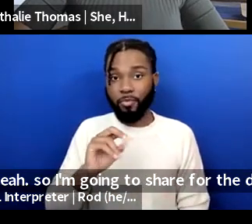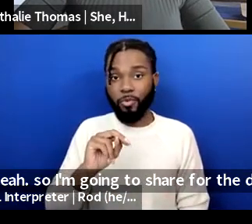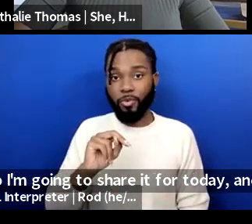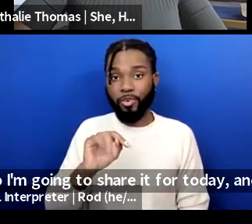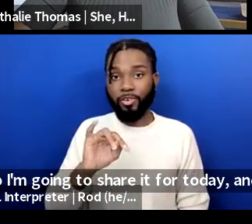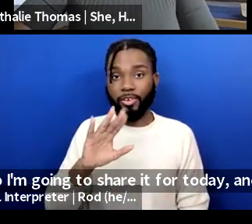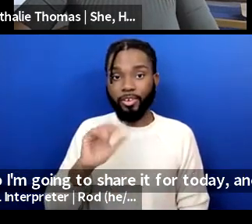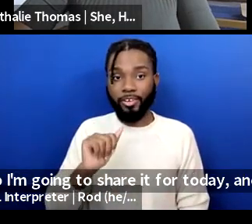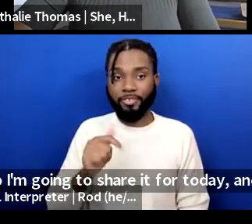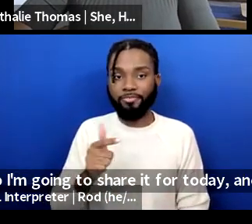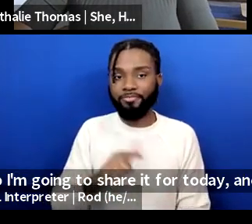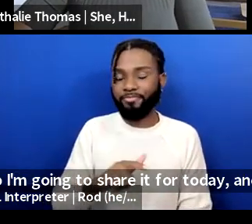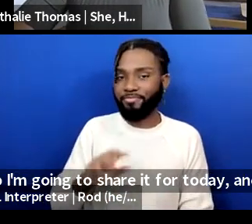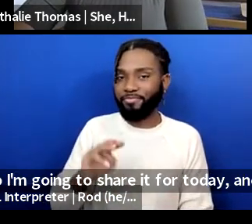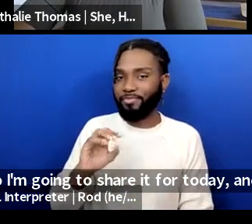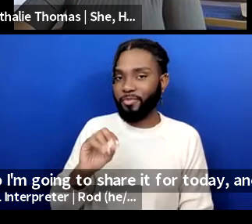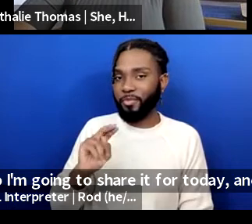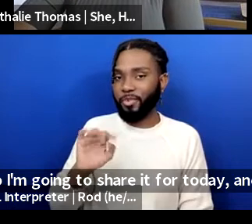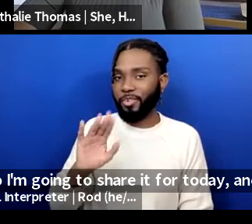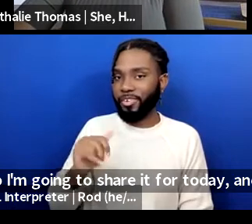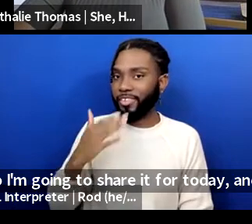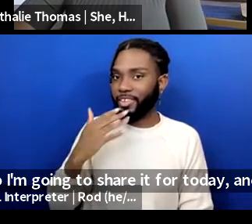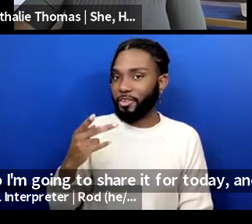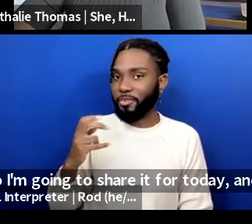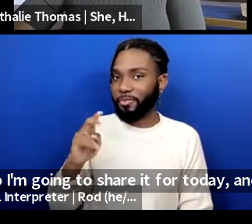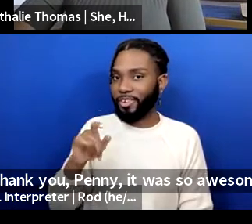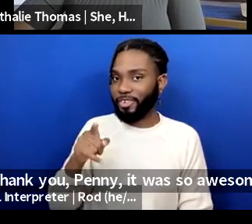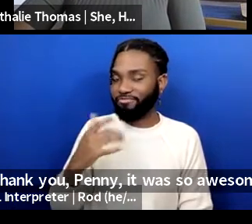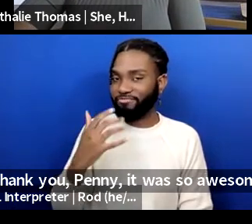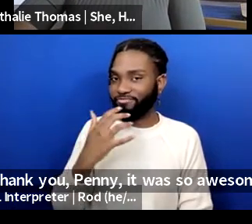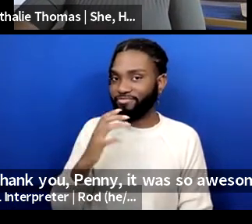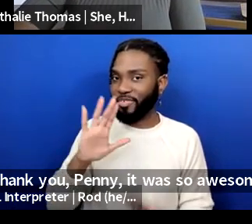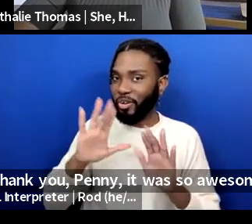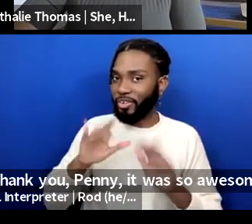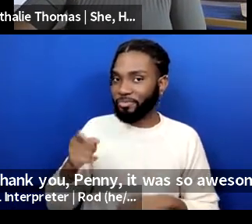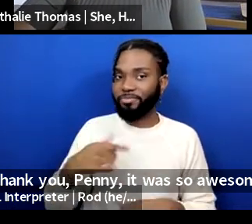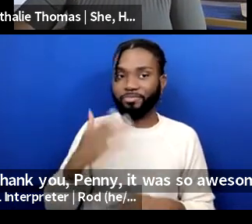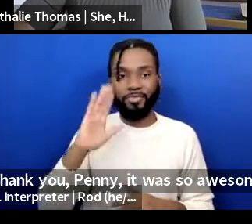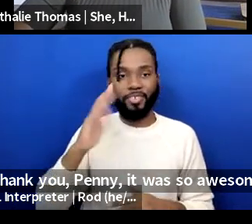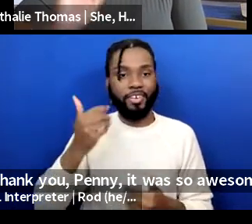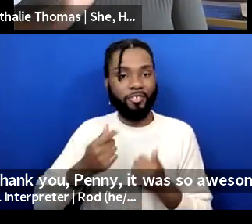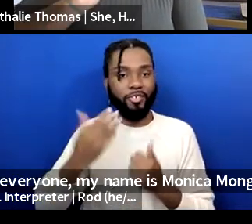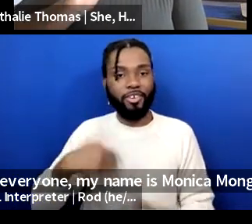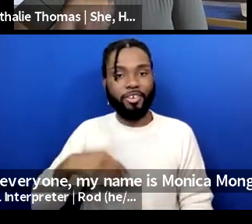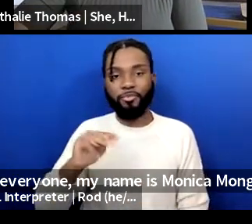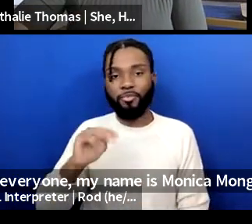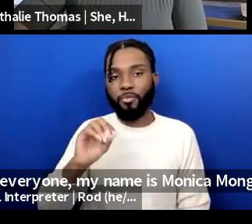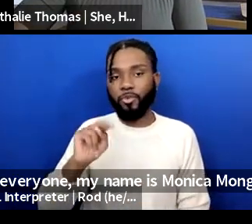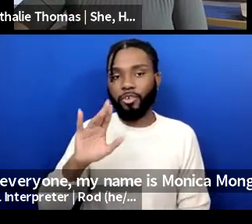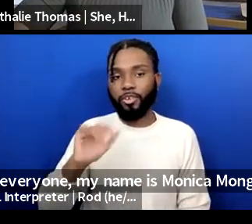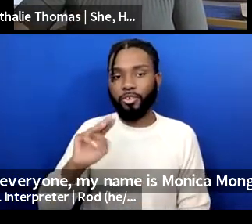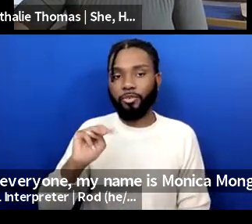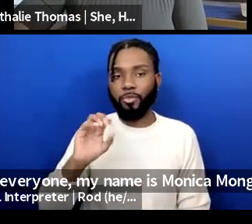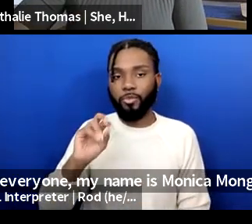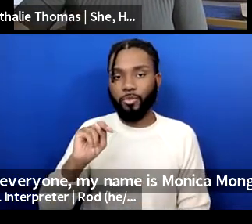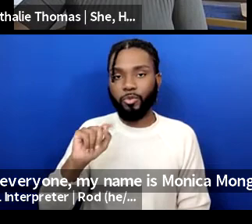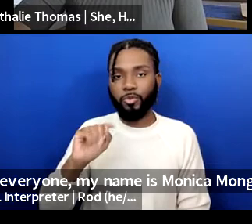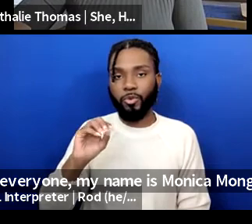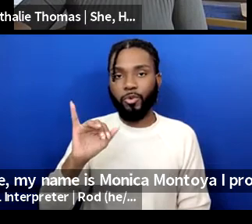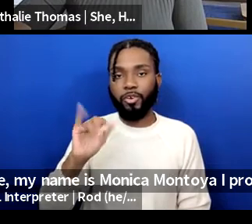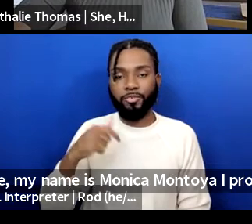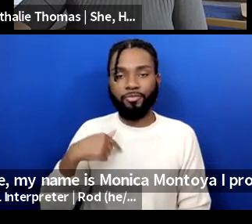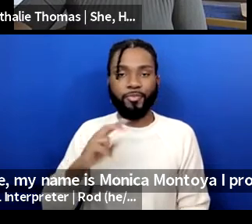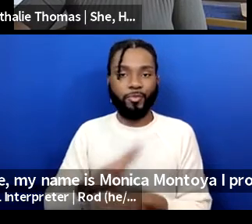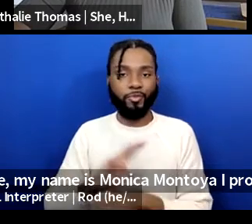Thank you, Penny. You're so awesome. Hi, everyone. My name is Monica Montoya. My pronouns that I use are she, her,